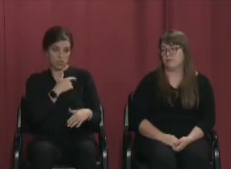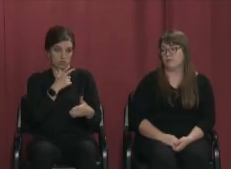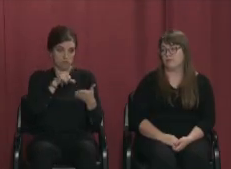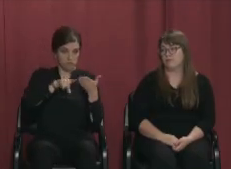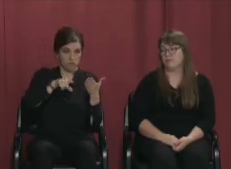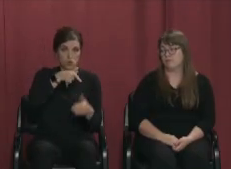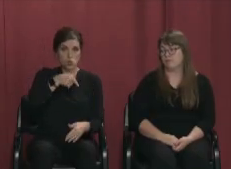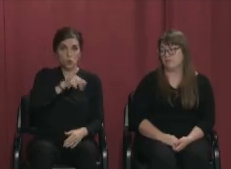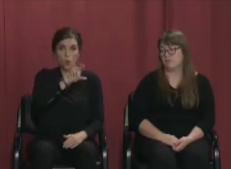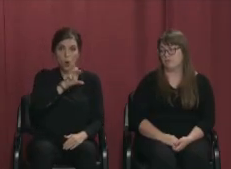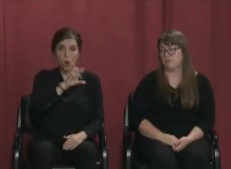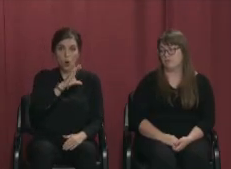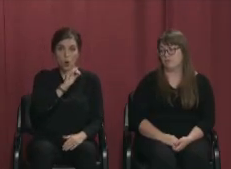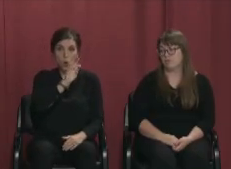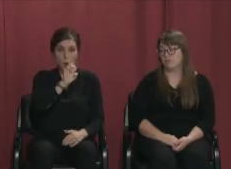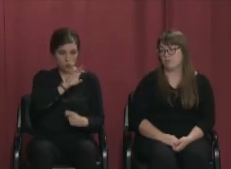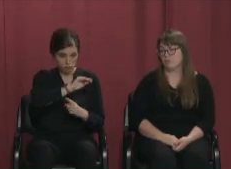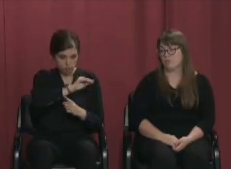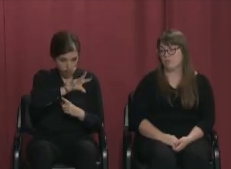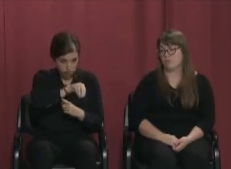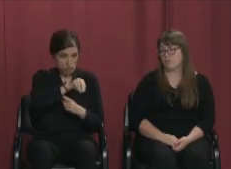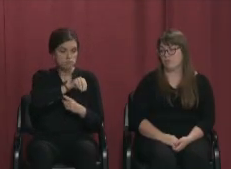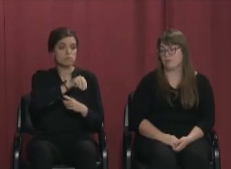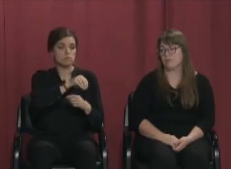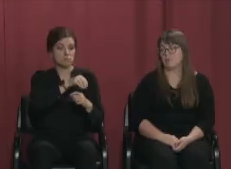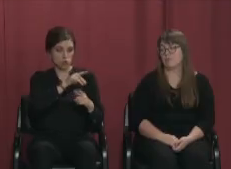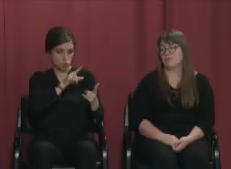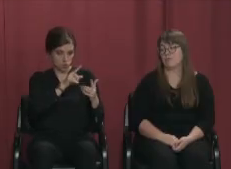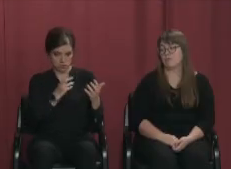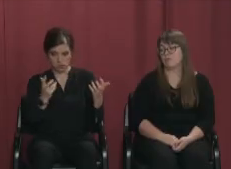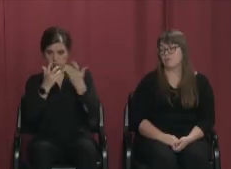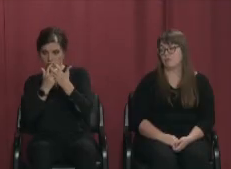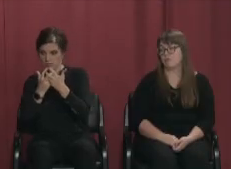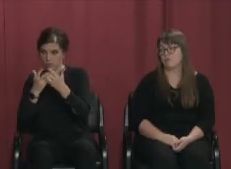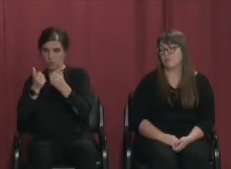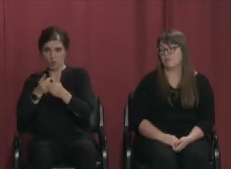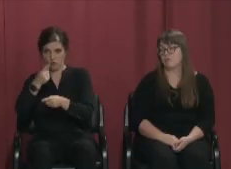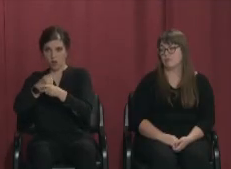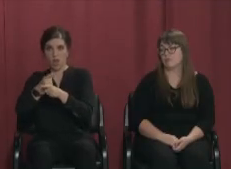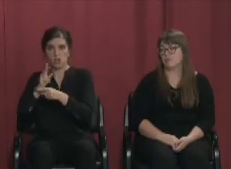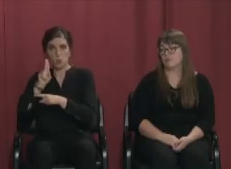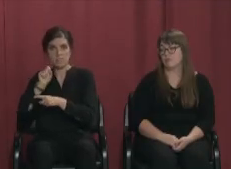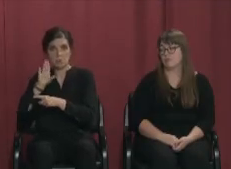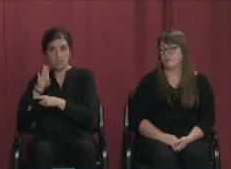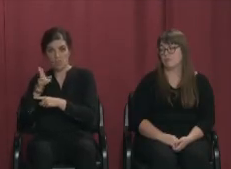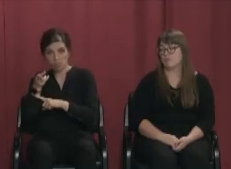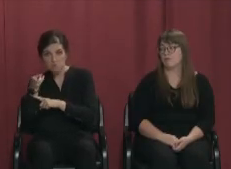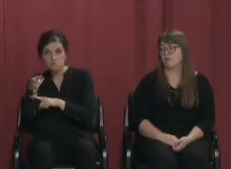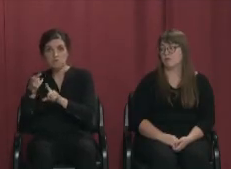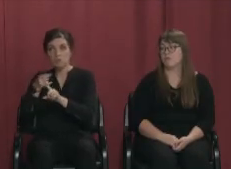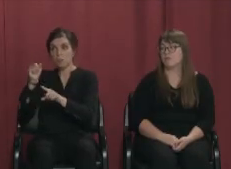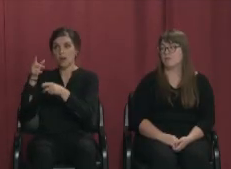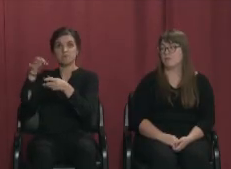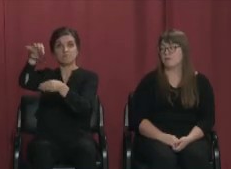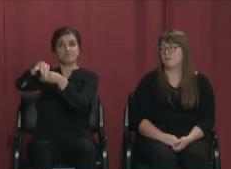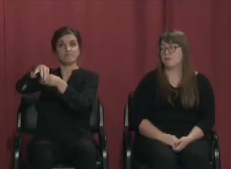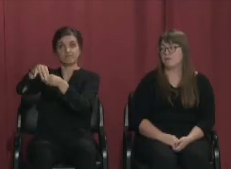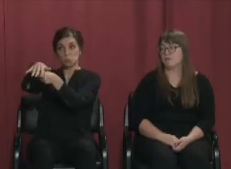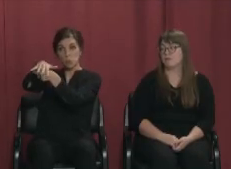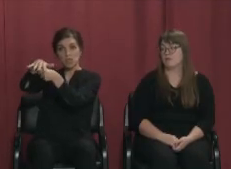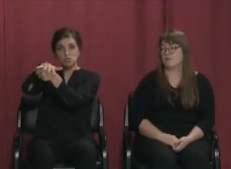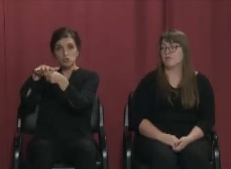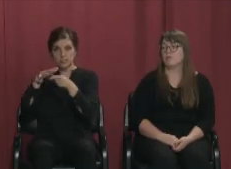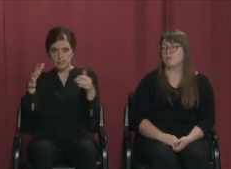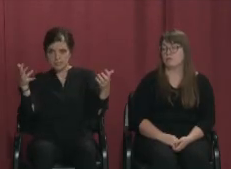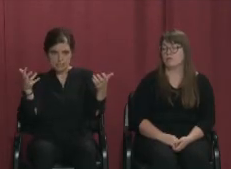sure we're getting the right thumb drive back. From the polling locations. We're matching